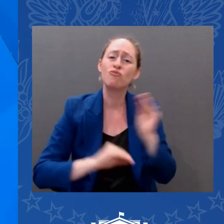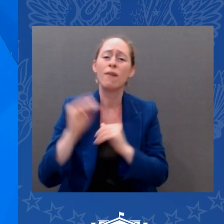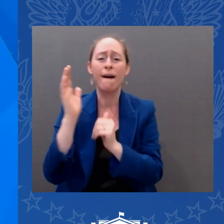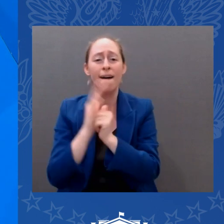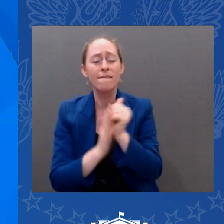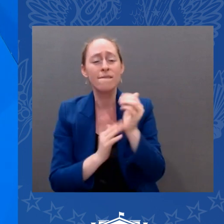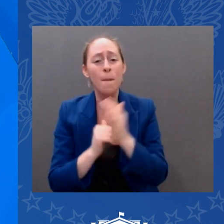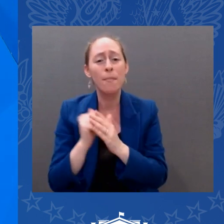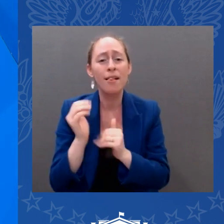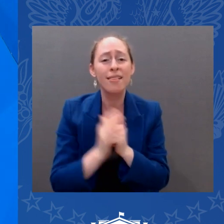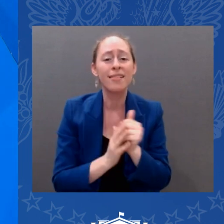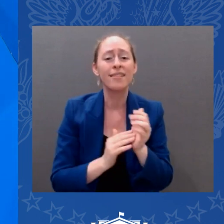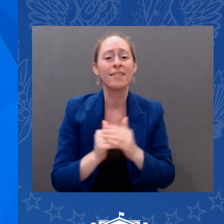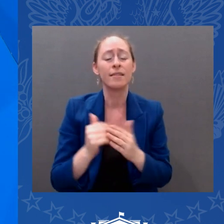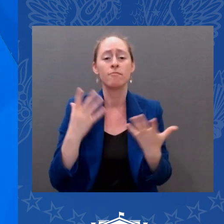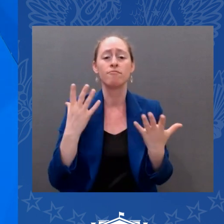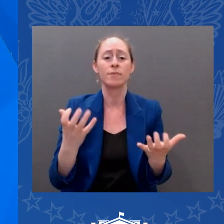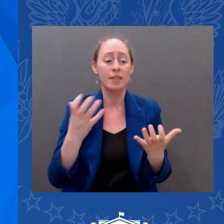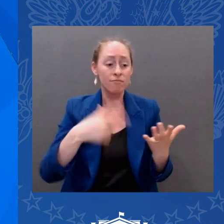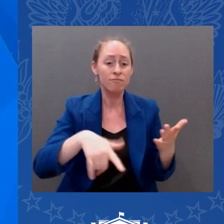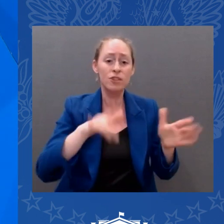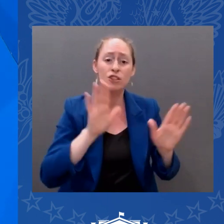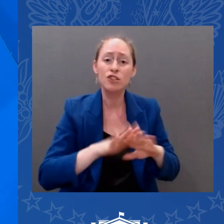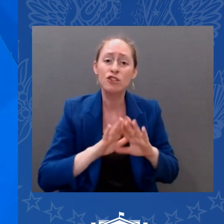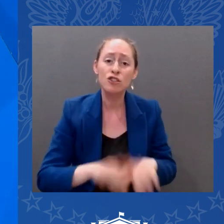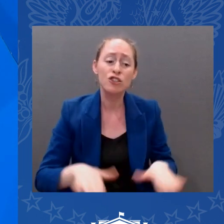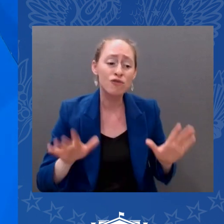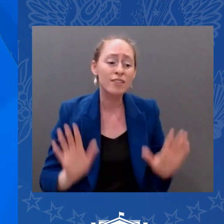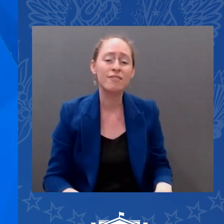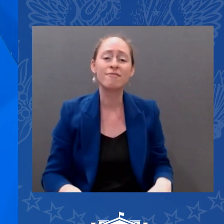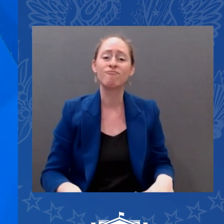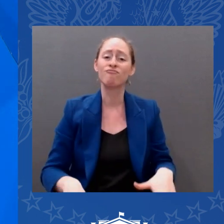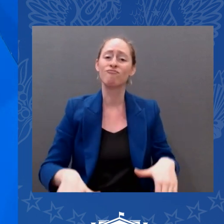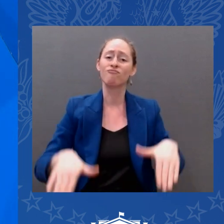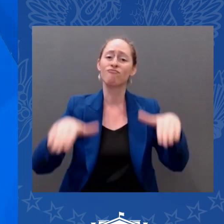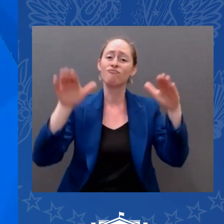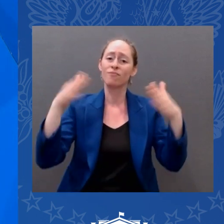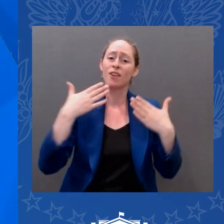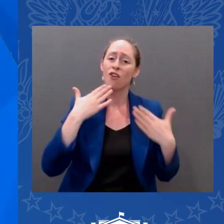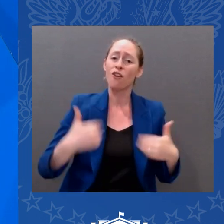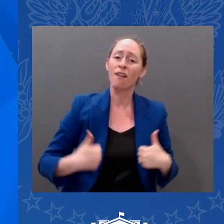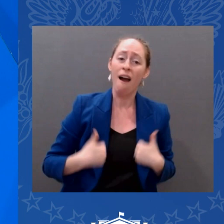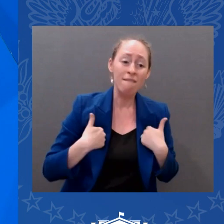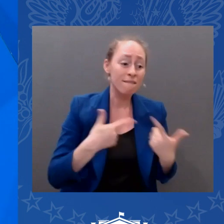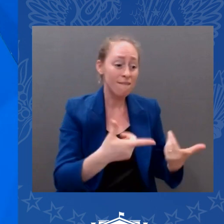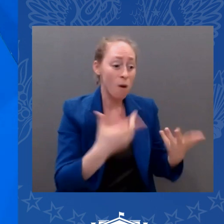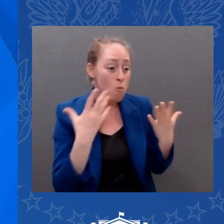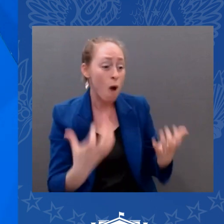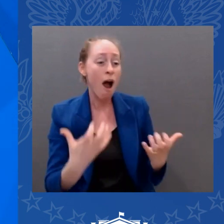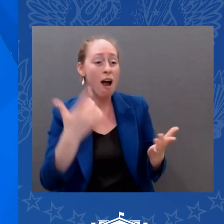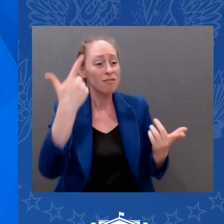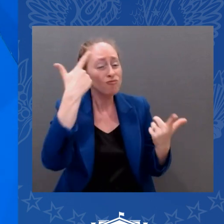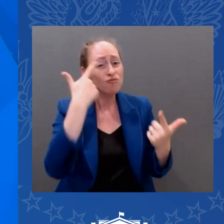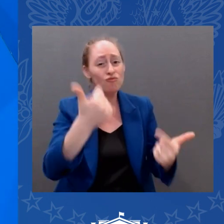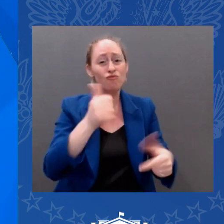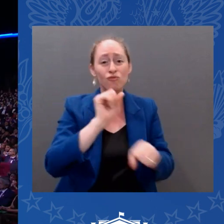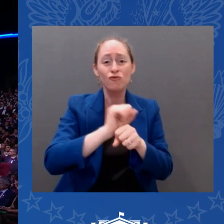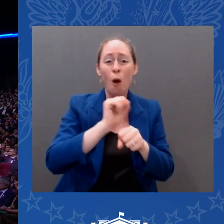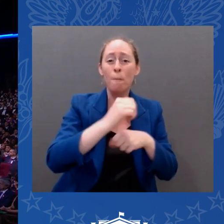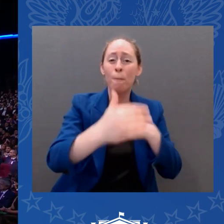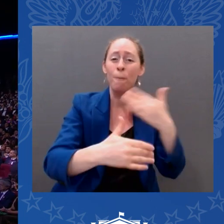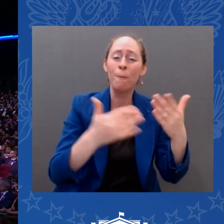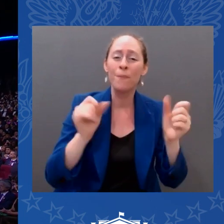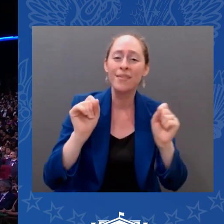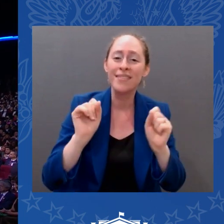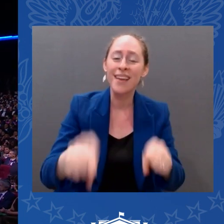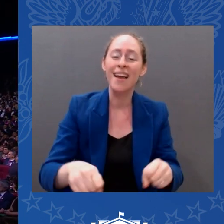them, make communities more secure so families feel safe in their homes and individuals know